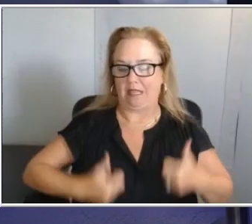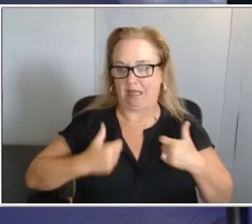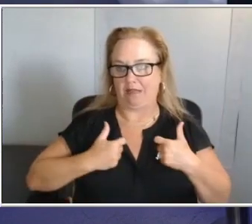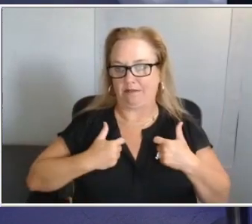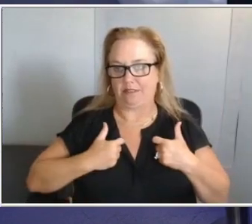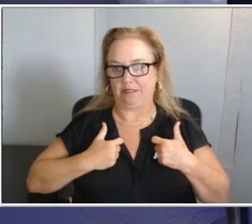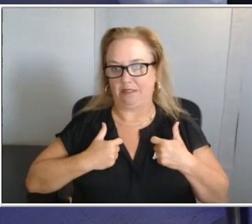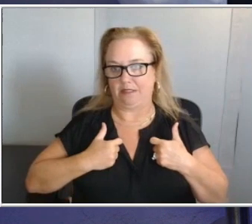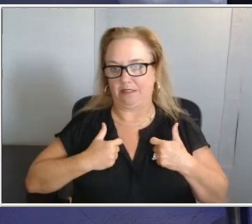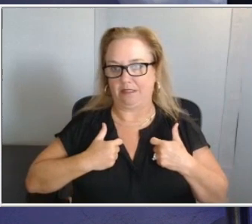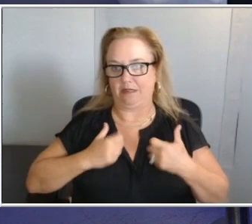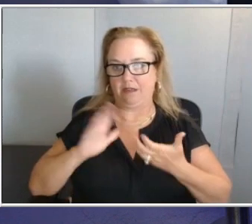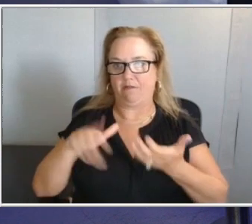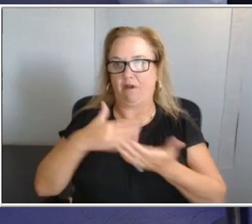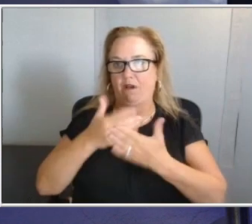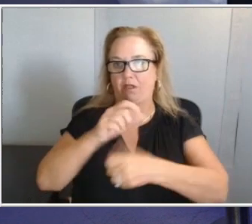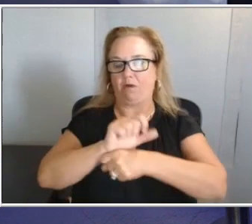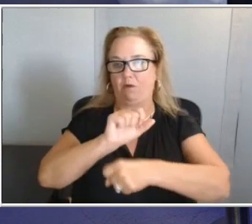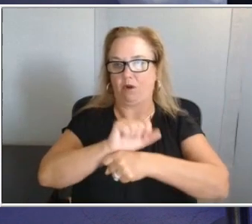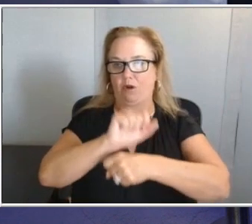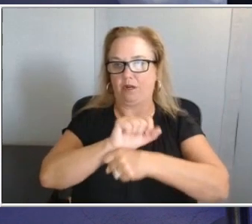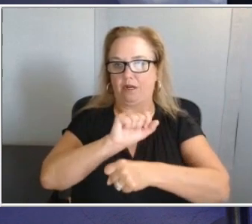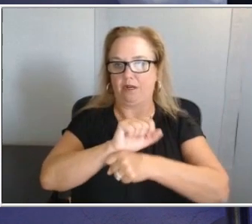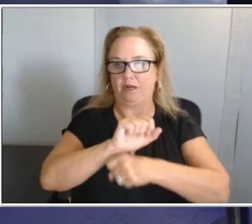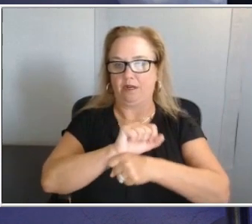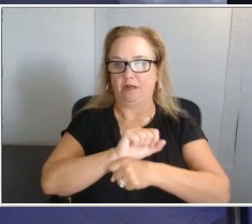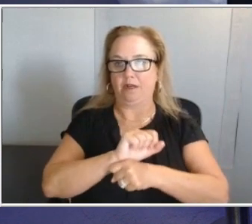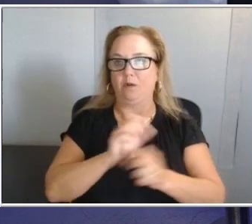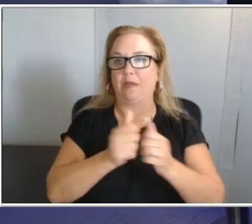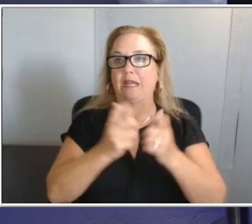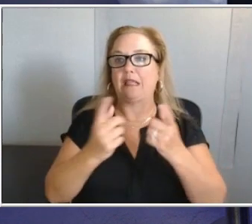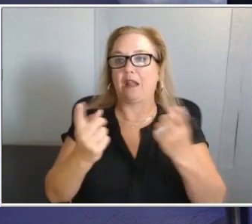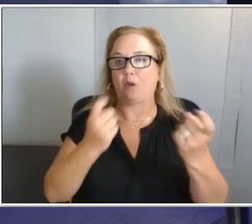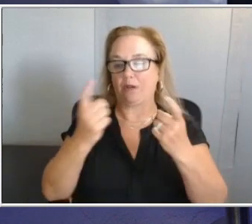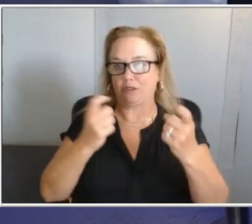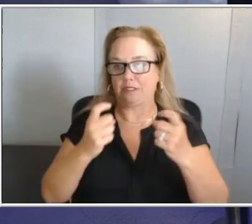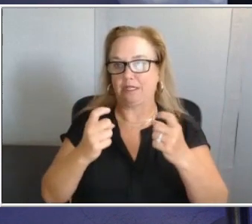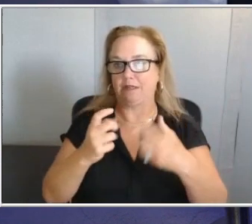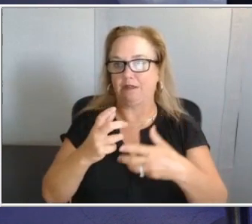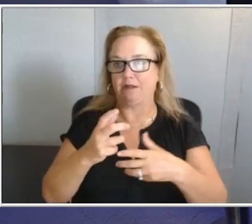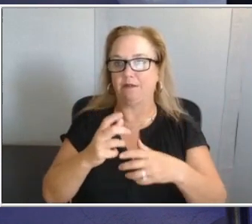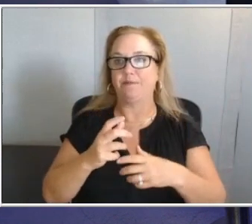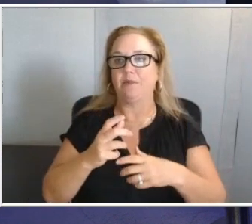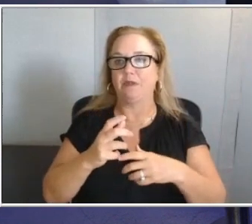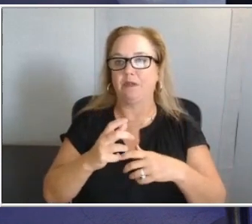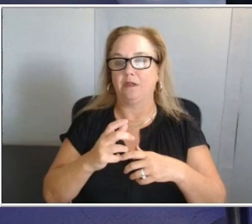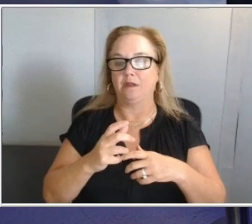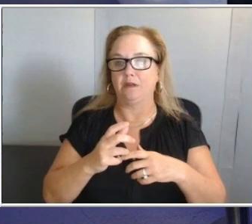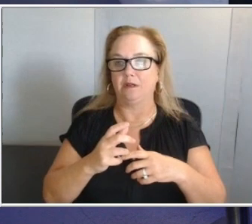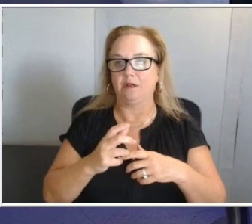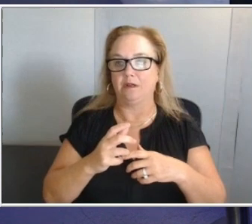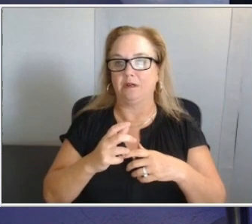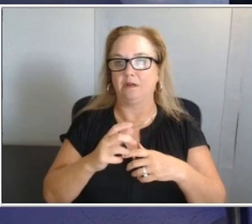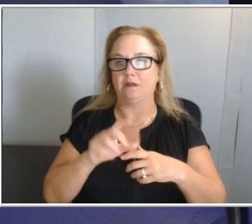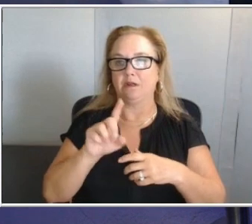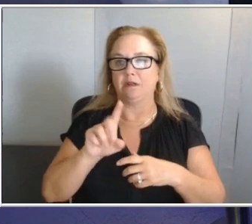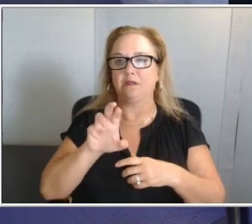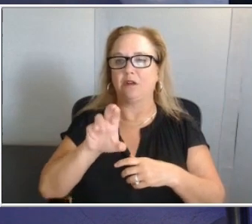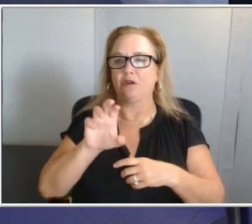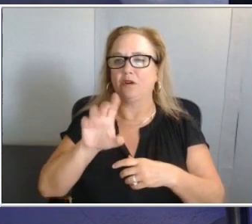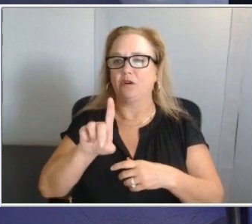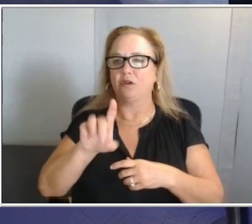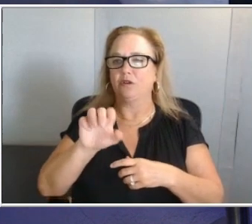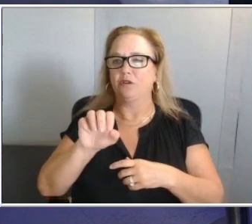you've done all the work, we're getting a lot of questions from our viewers. And as those questions continue to come in, quickly, Dr. D'Souza, what are the